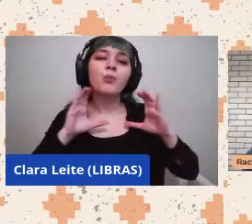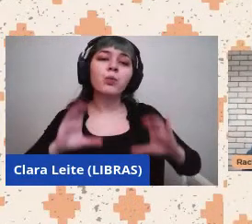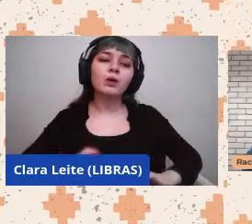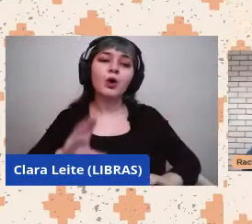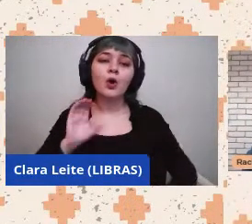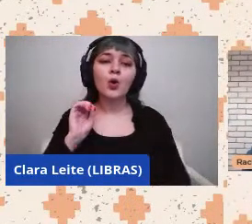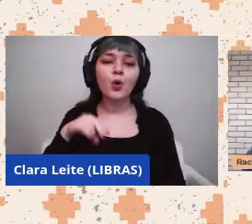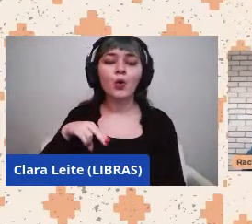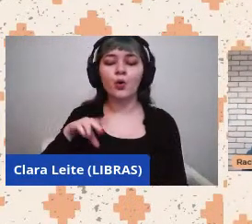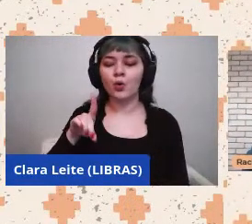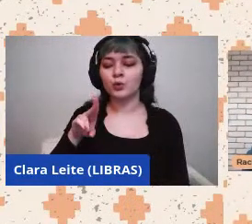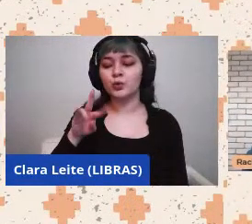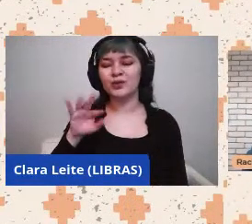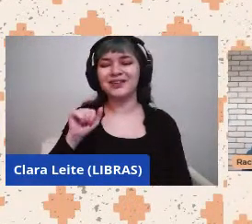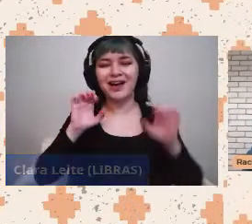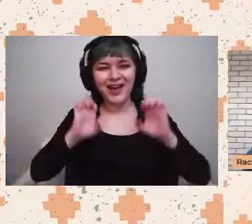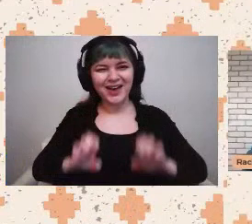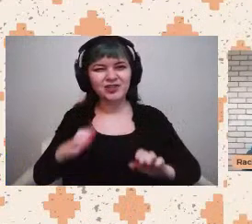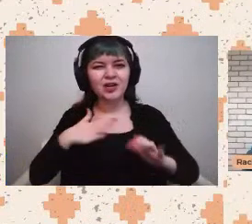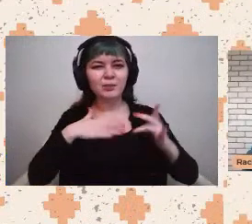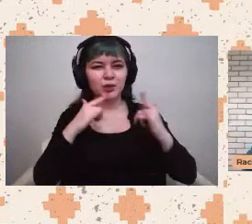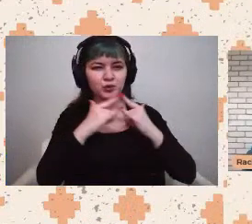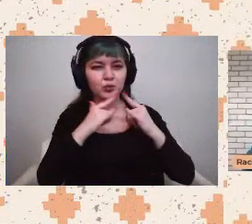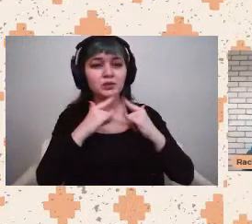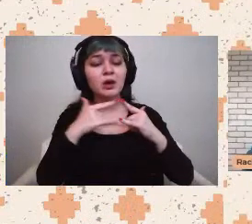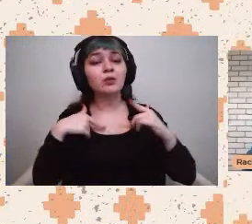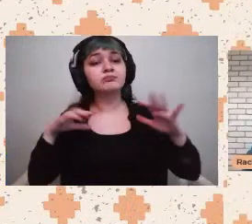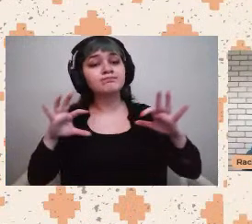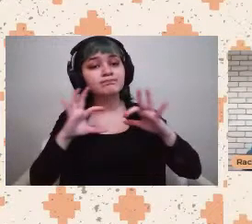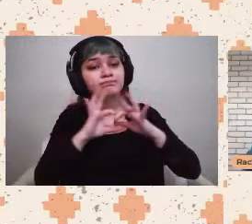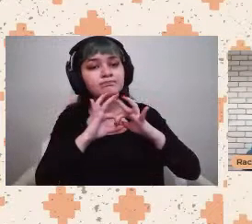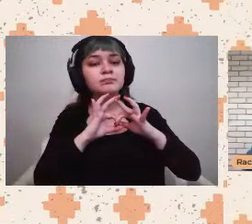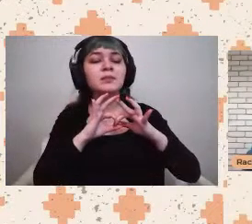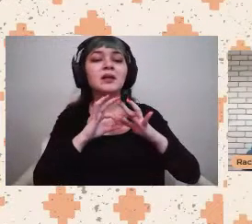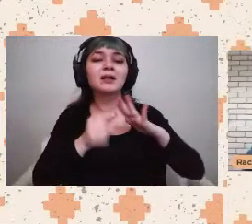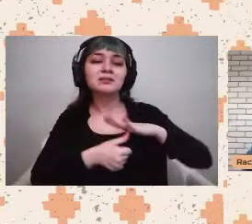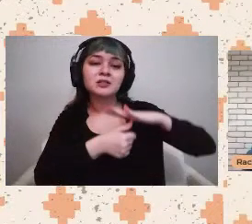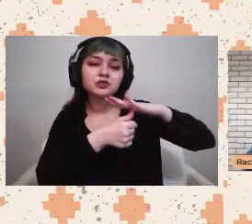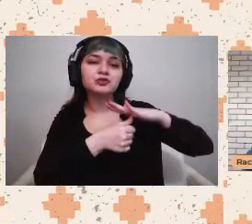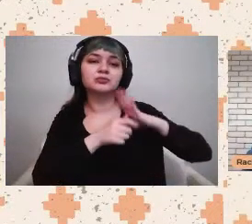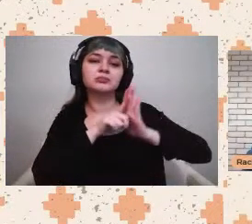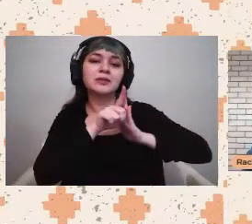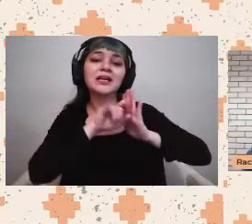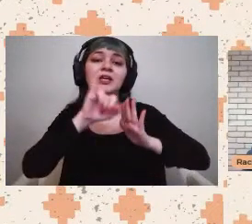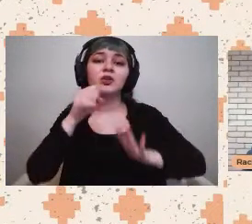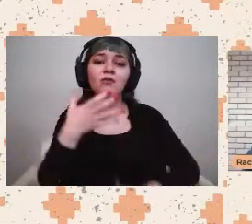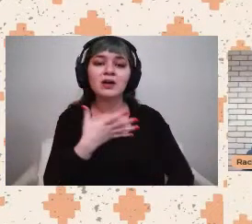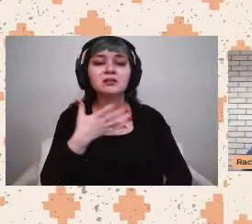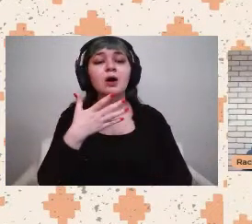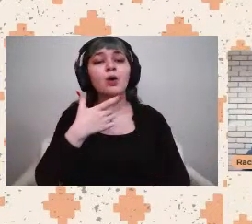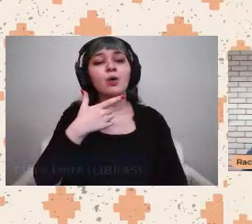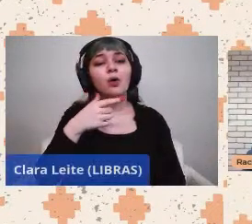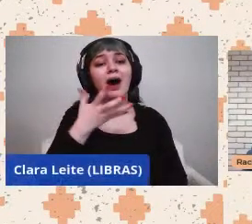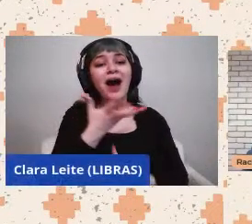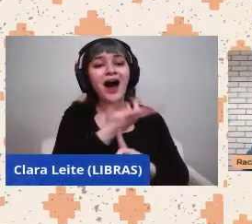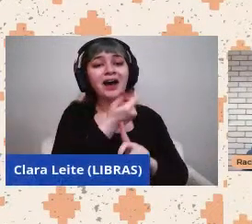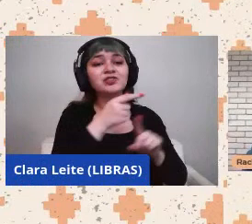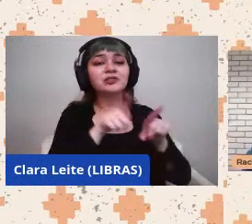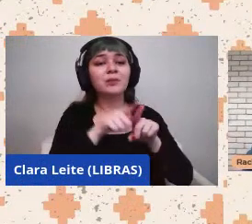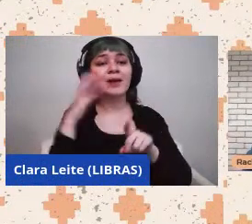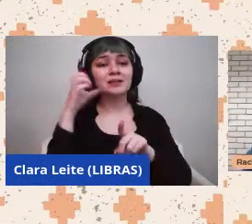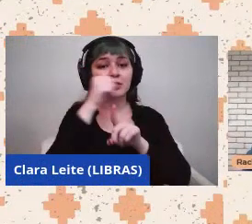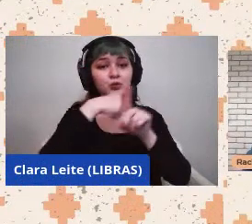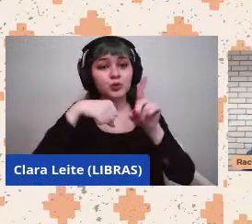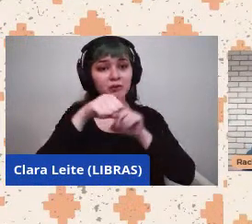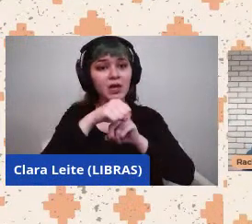my institution. I'm Associate Dean for Research and Innovation for the Faculty of Arts and Social Sciences at the